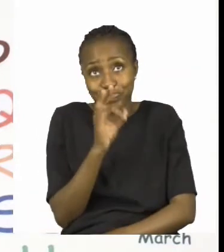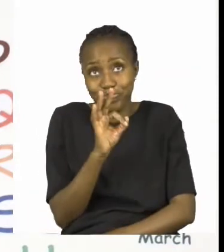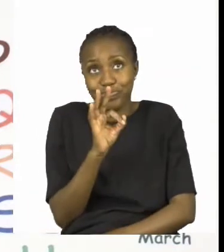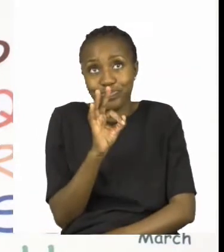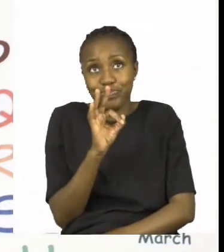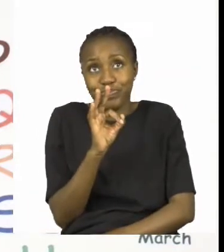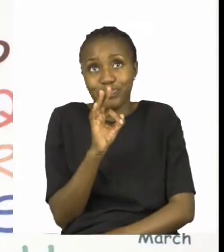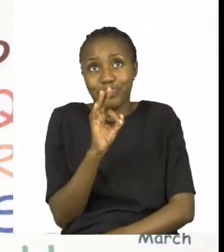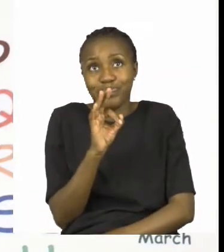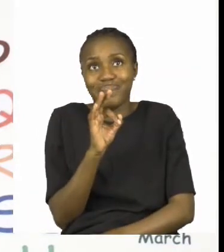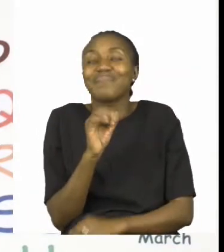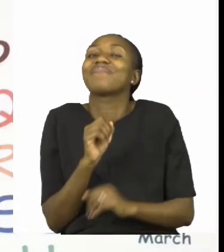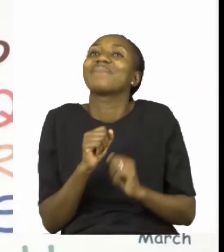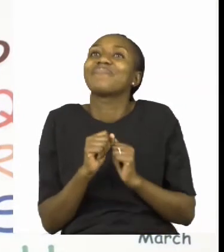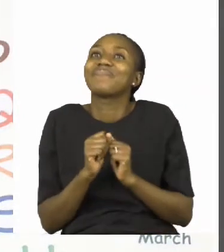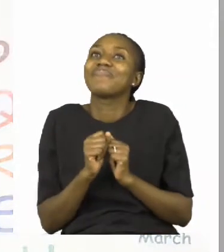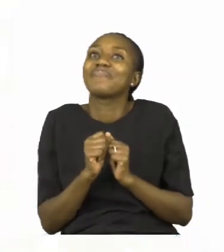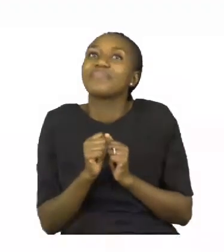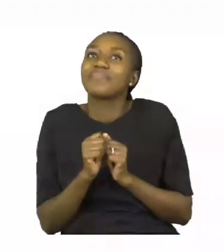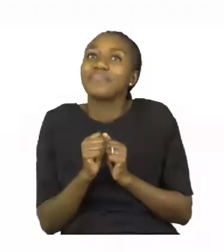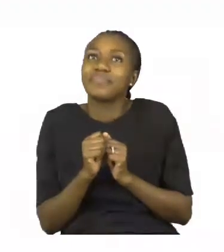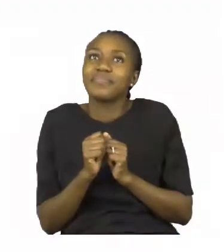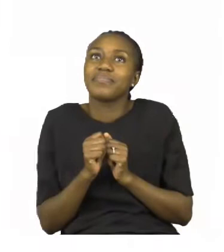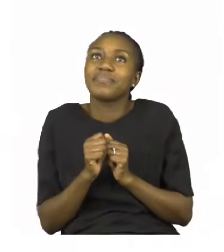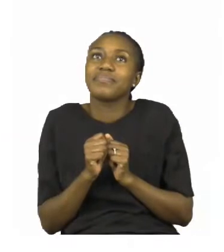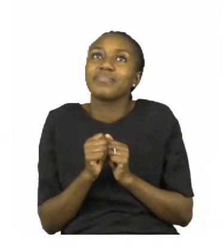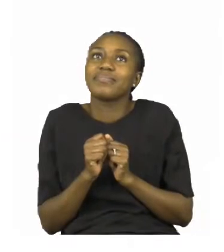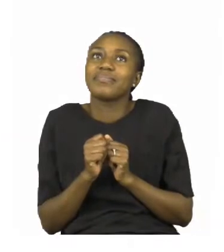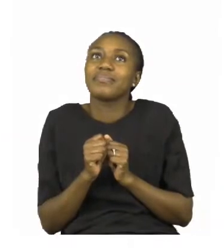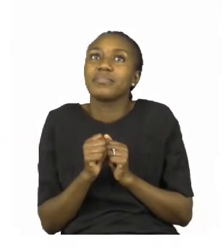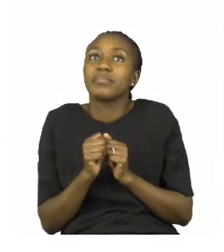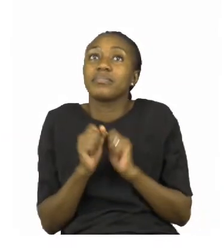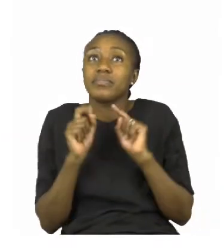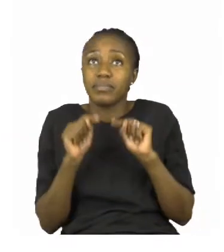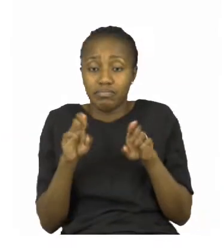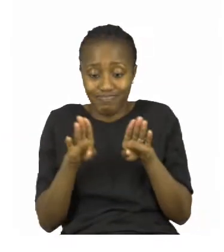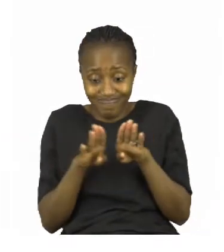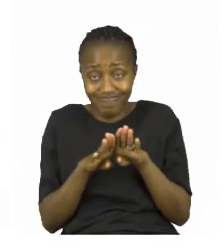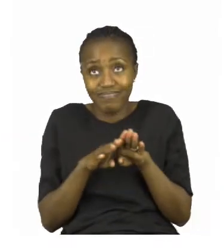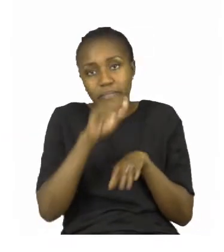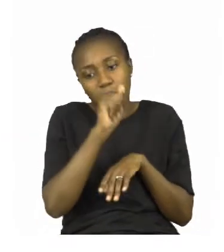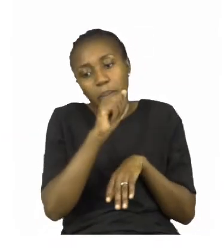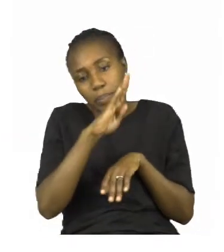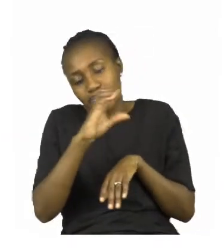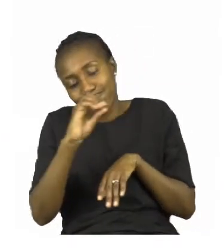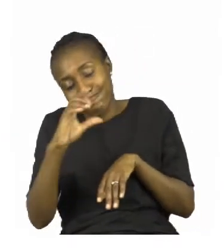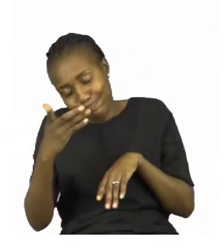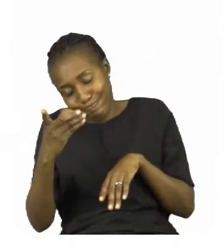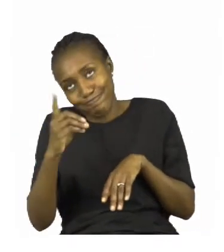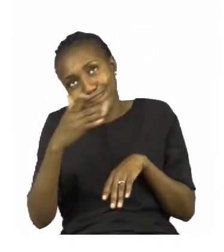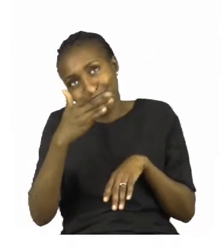our activity. On page 9, we are going to be doing phonics. Now remember, phonics